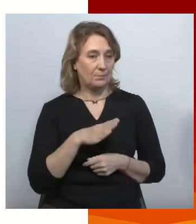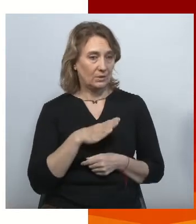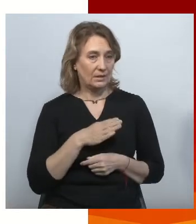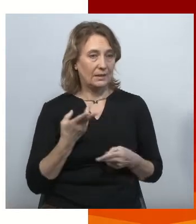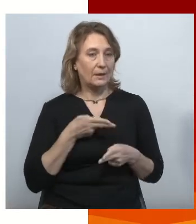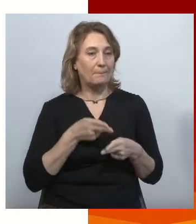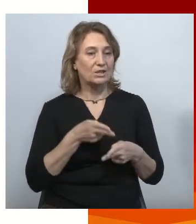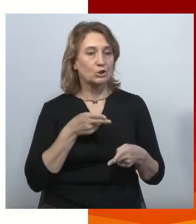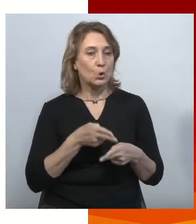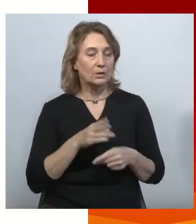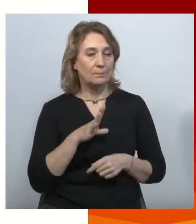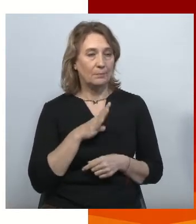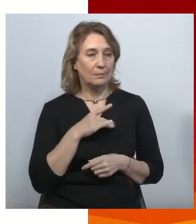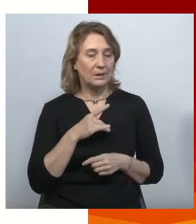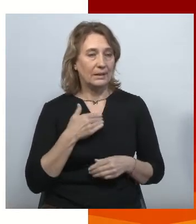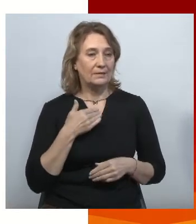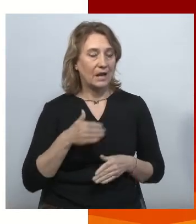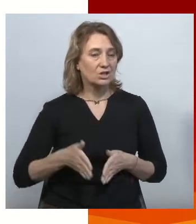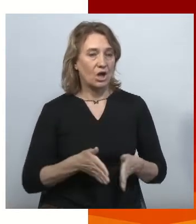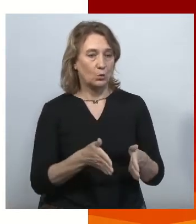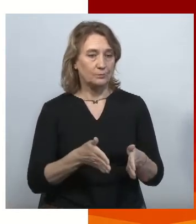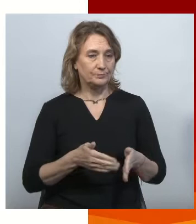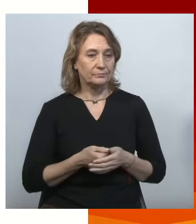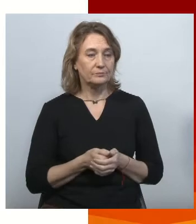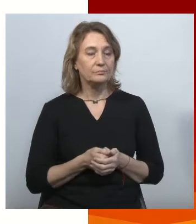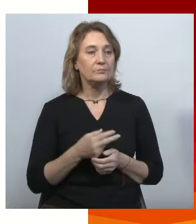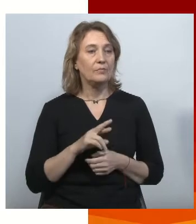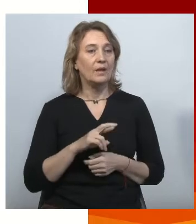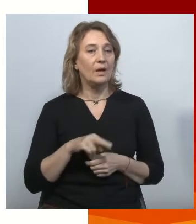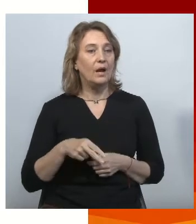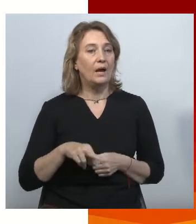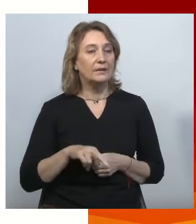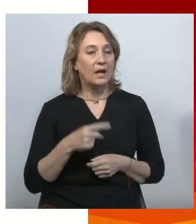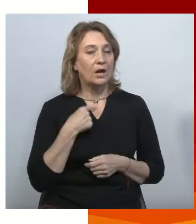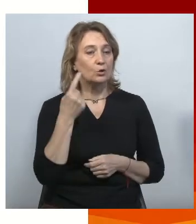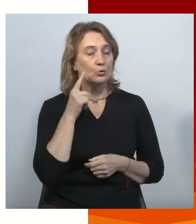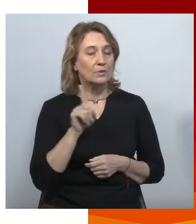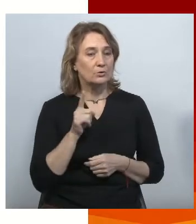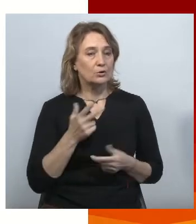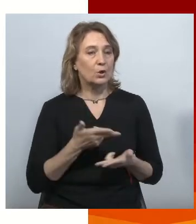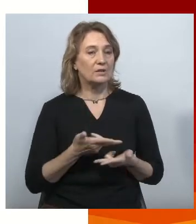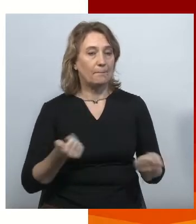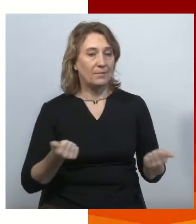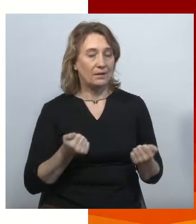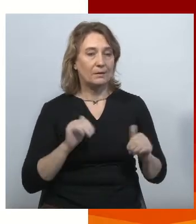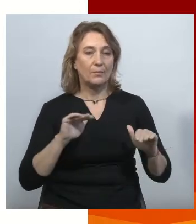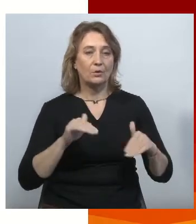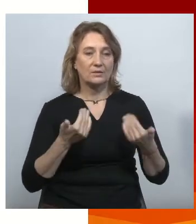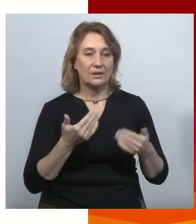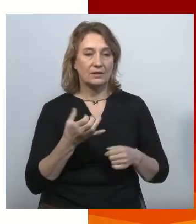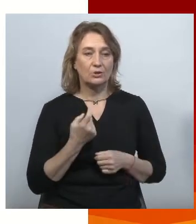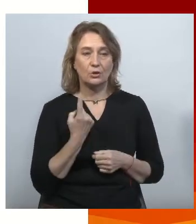discussions today, you have already discussed what are the challenges on our way to self-regulation. I think